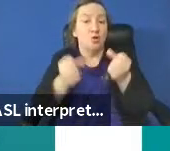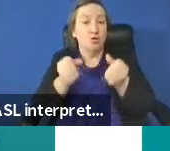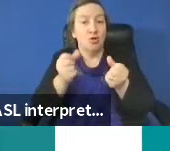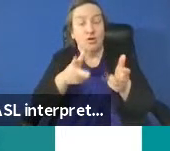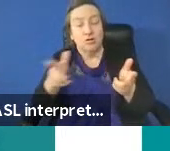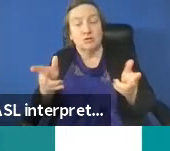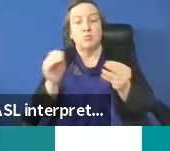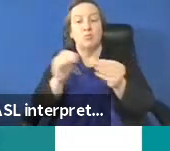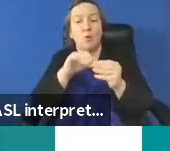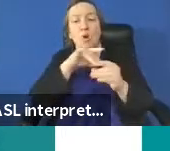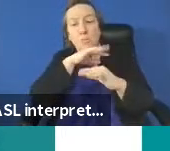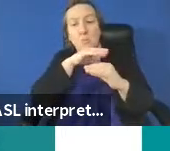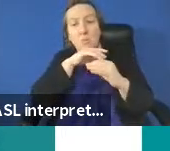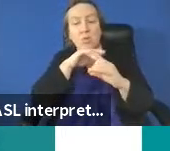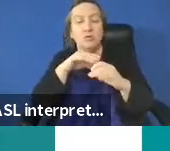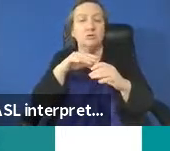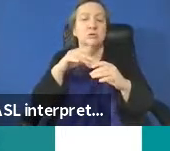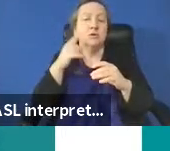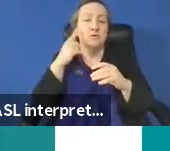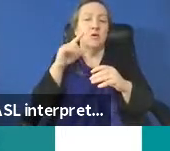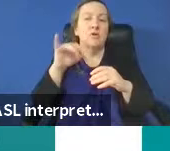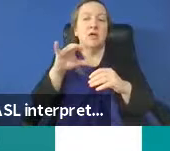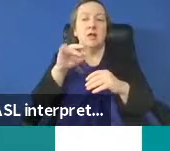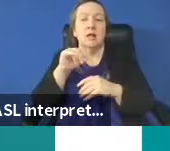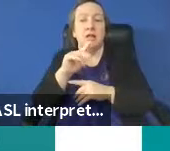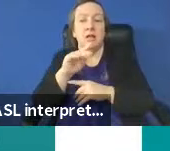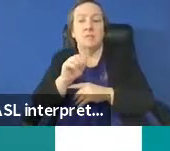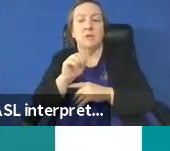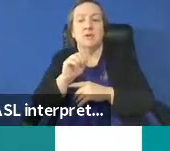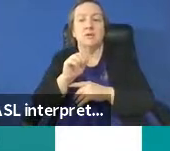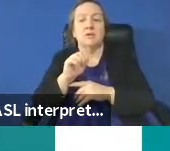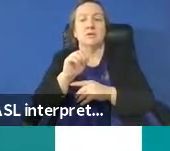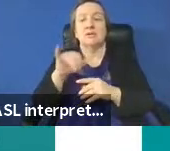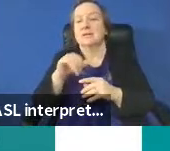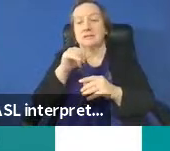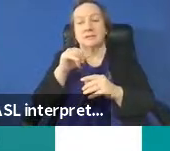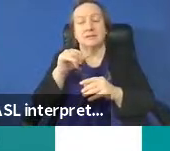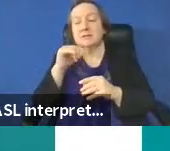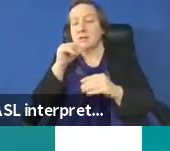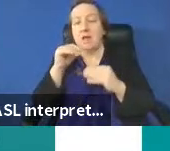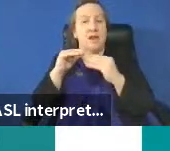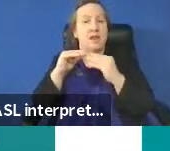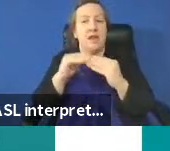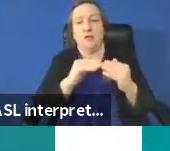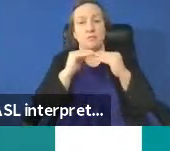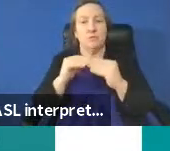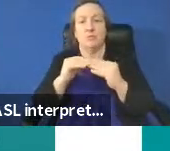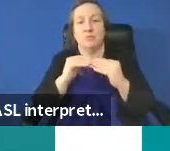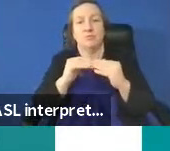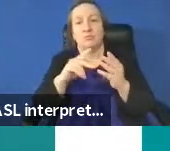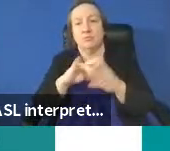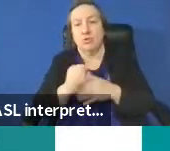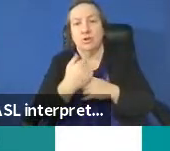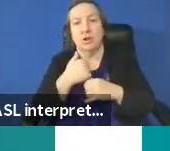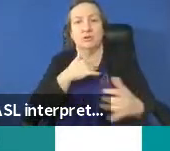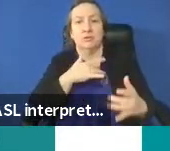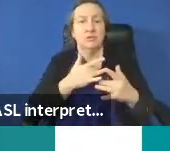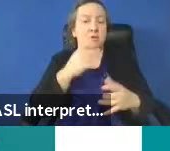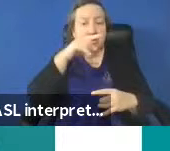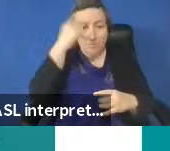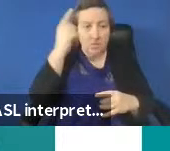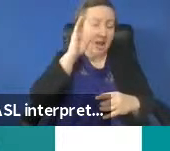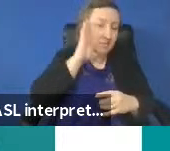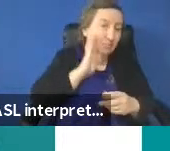polluting the climate crisis, this project is not equitable. I am concerned because Black, Brown,